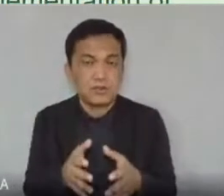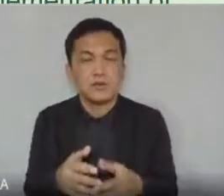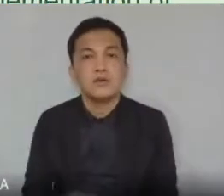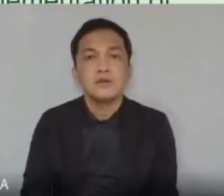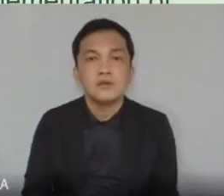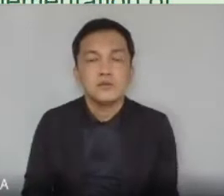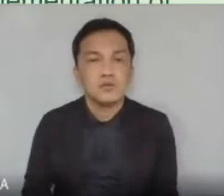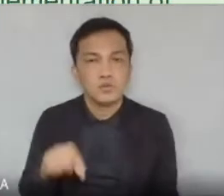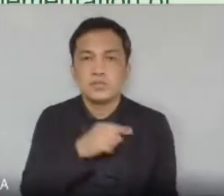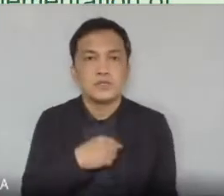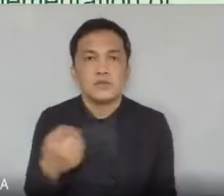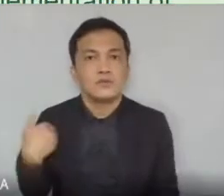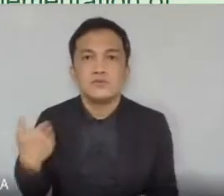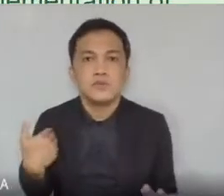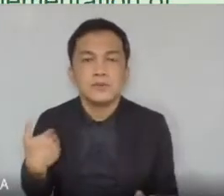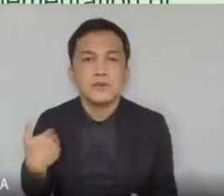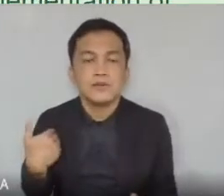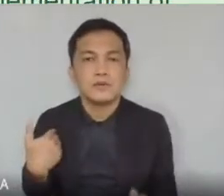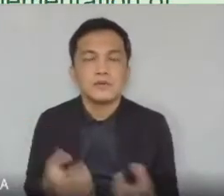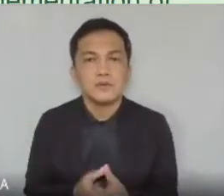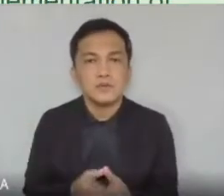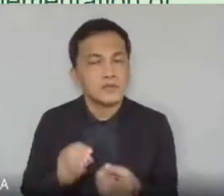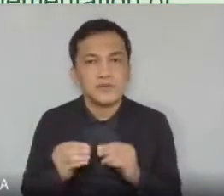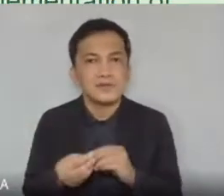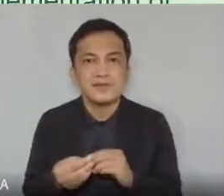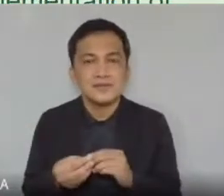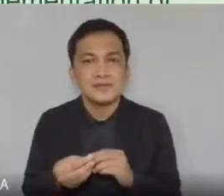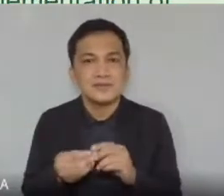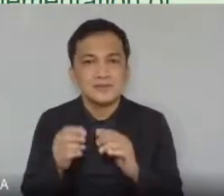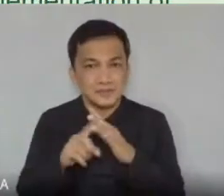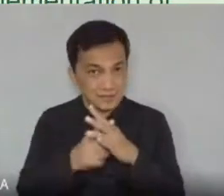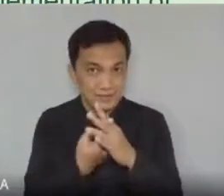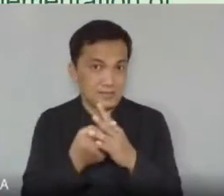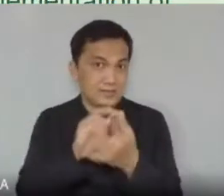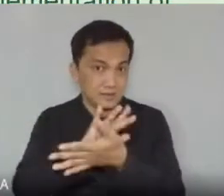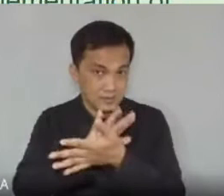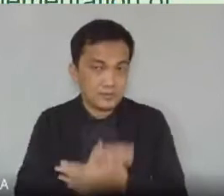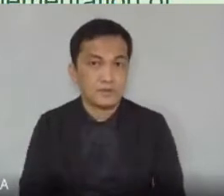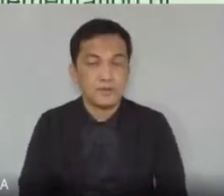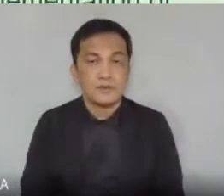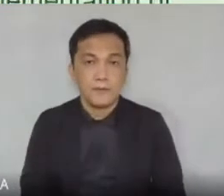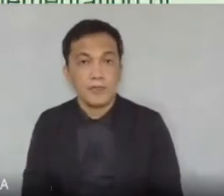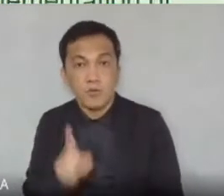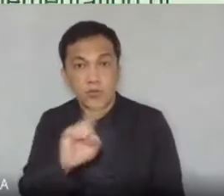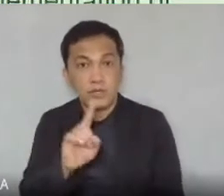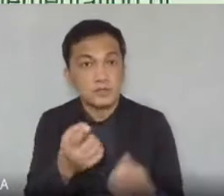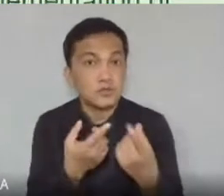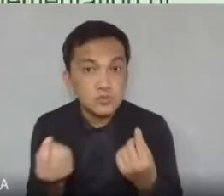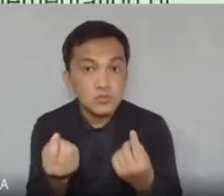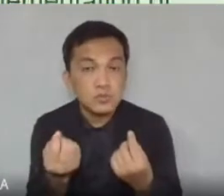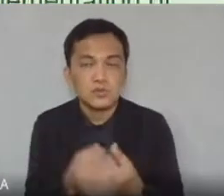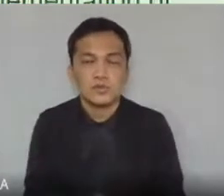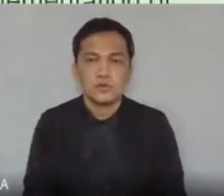platform, this hotline was very important thing because we want to provide health